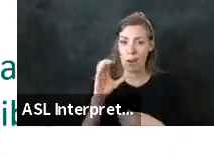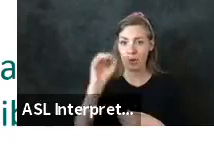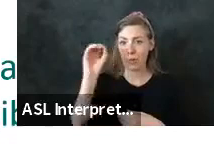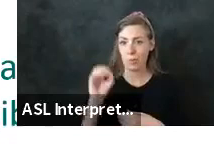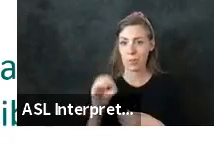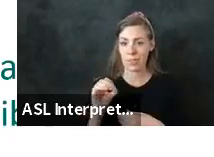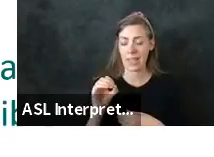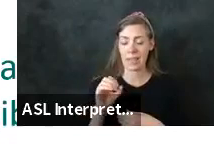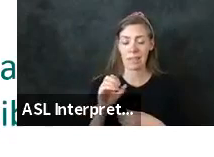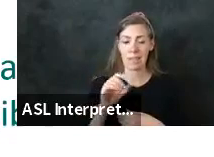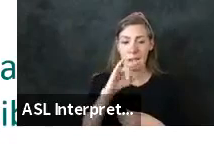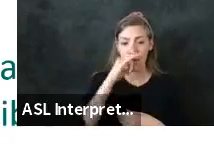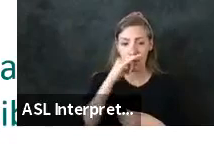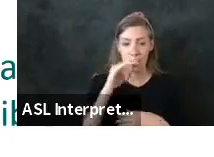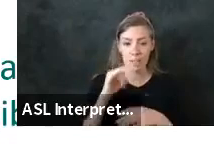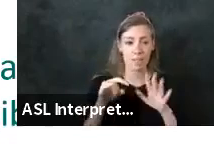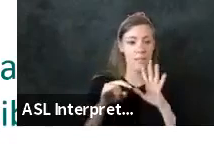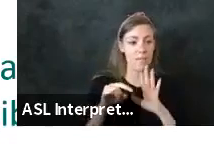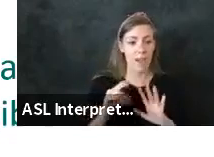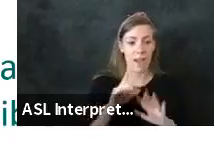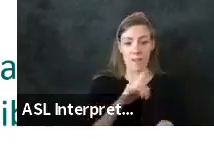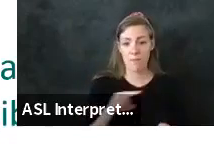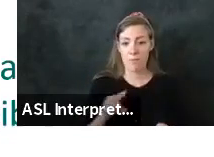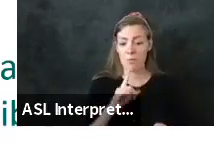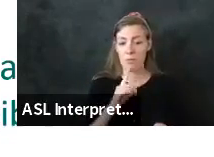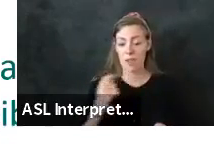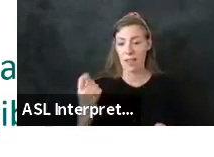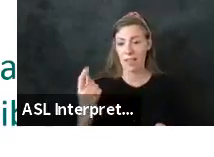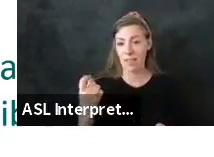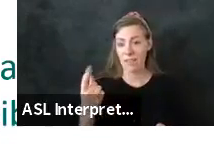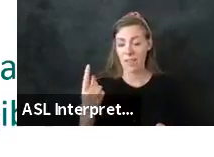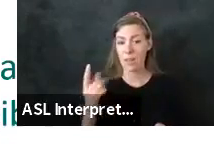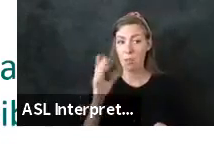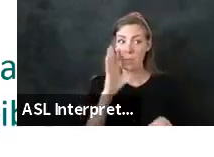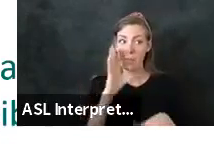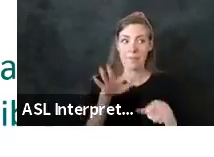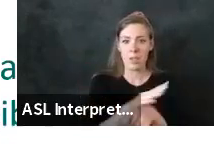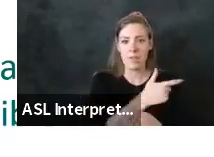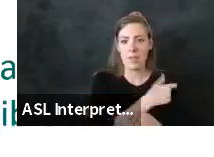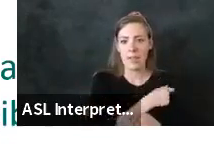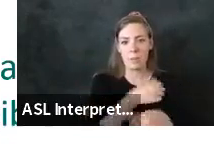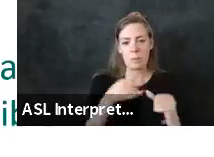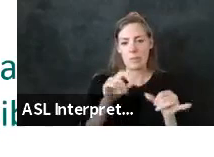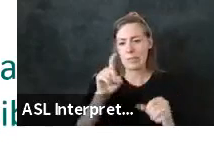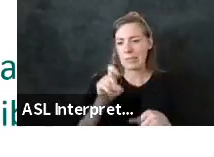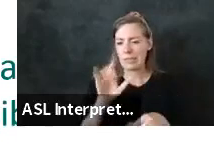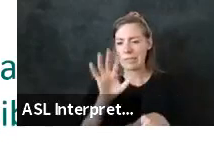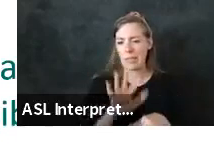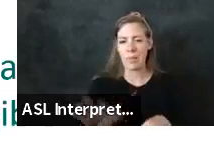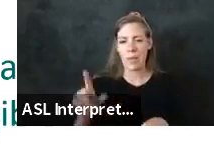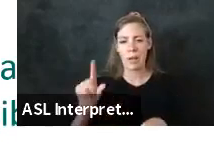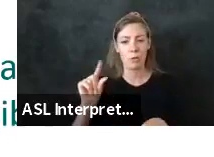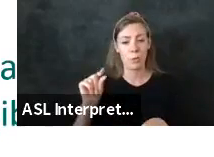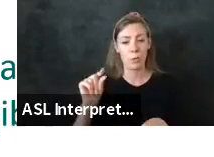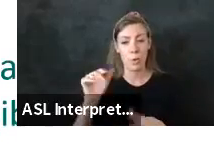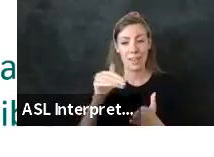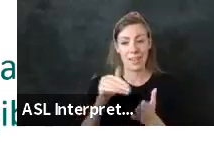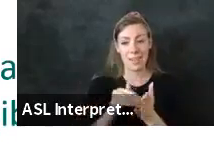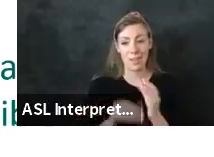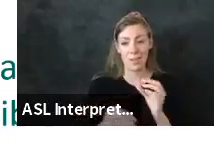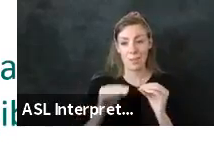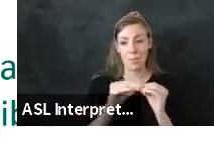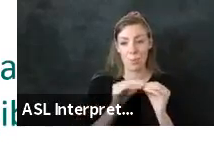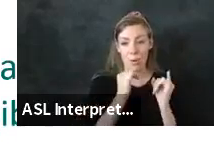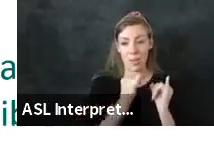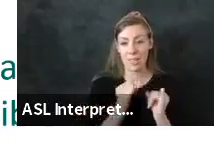this age group were fully vaccinated, we would still need about 20,000 more